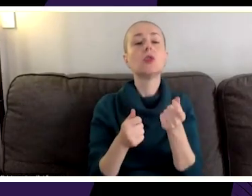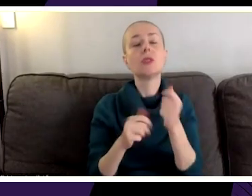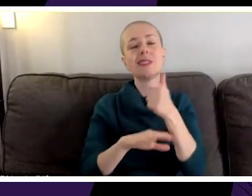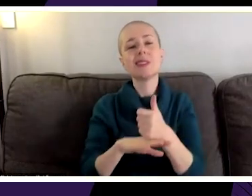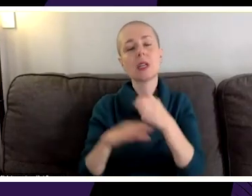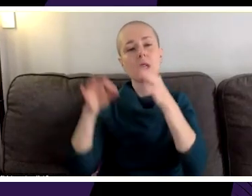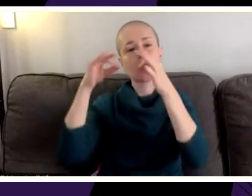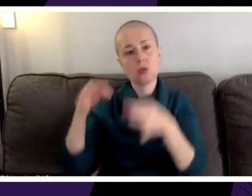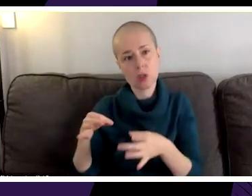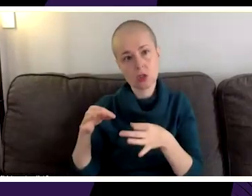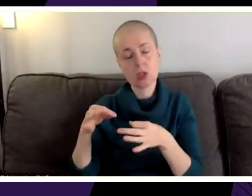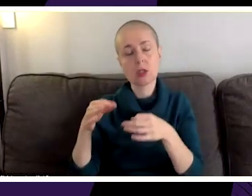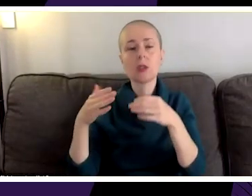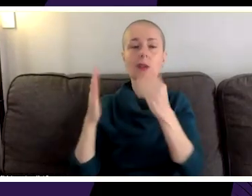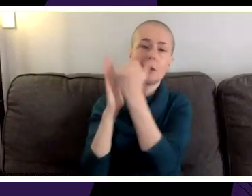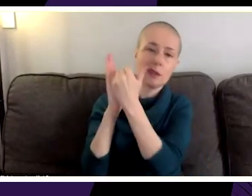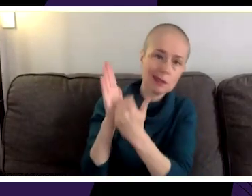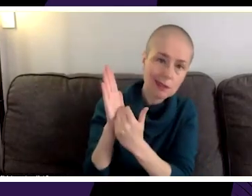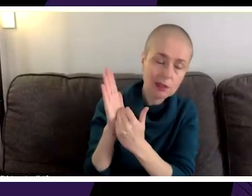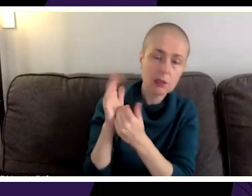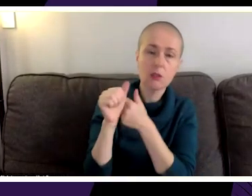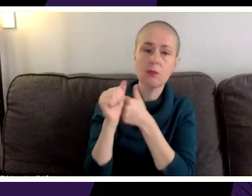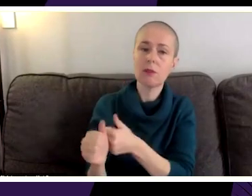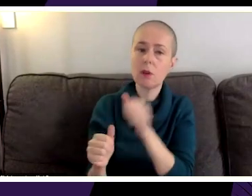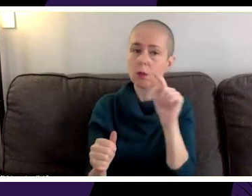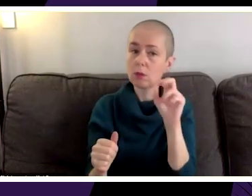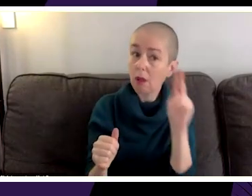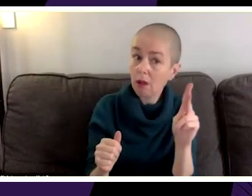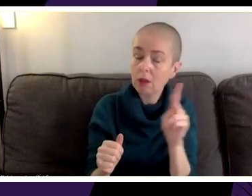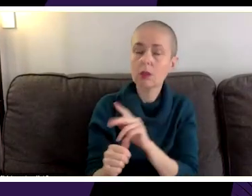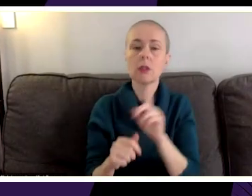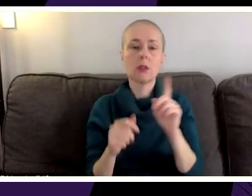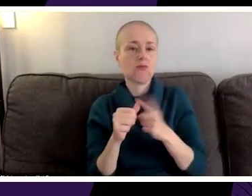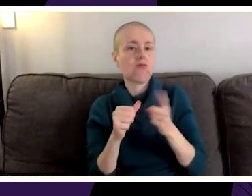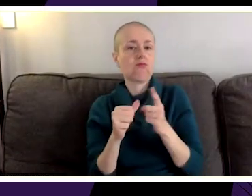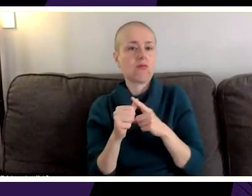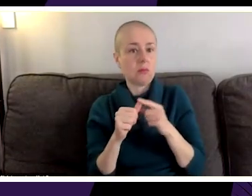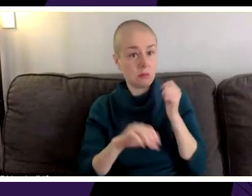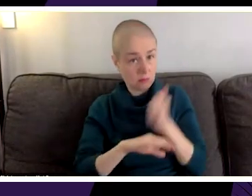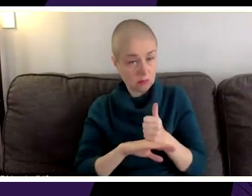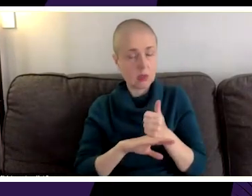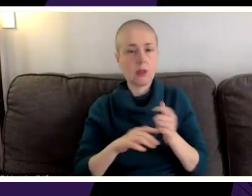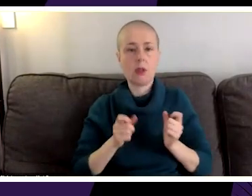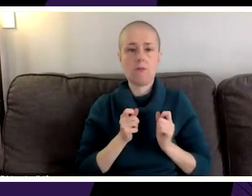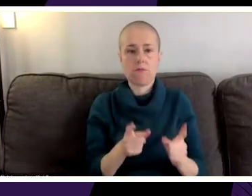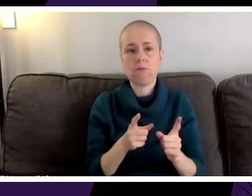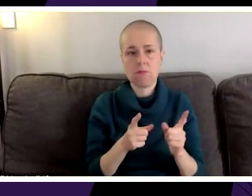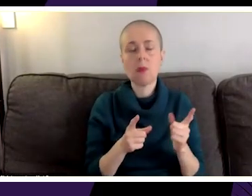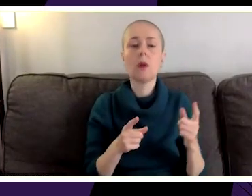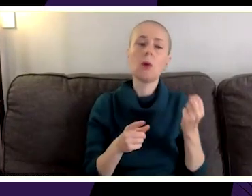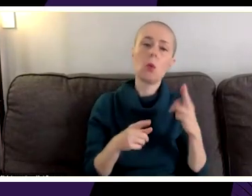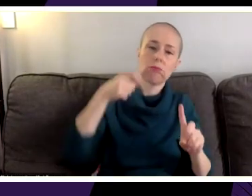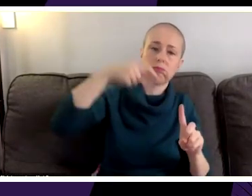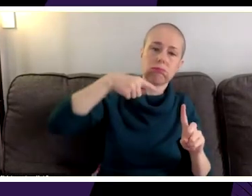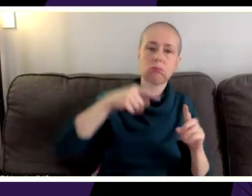instructions, guidelines, or tasks for a starting point for improv or for generating movement. So this